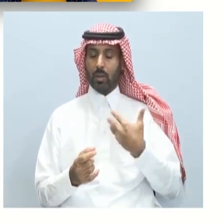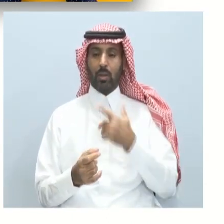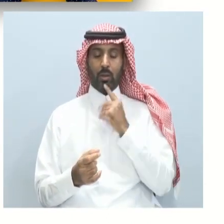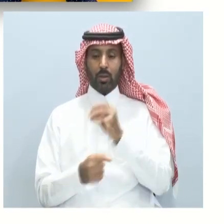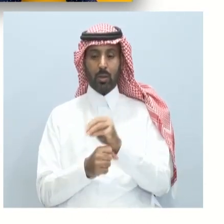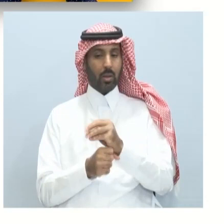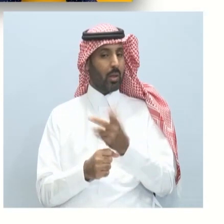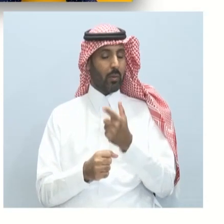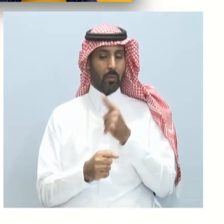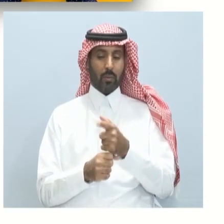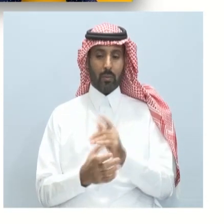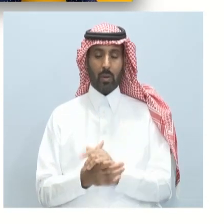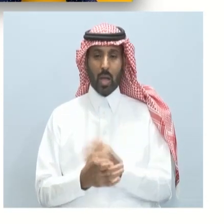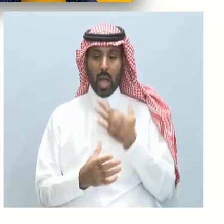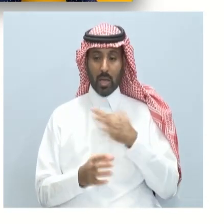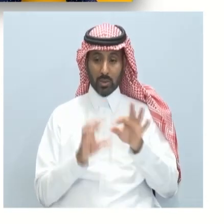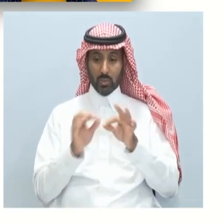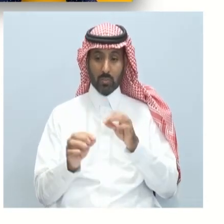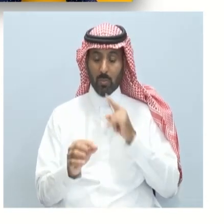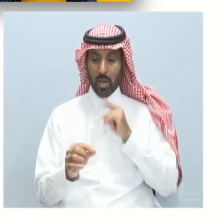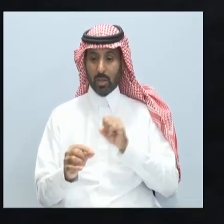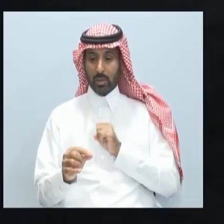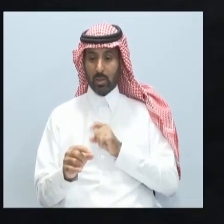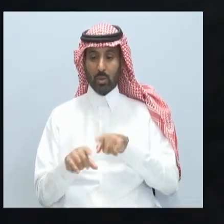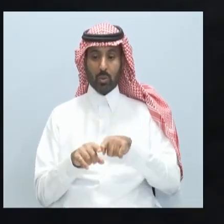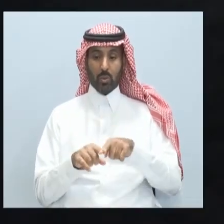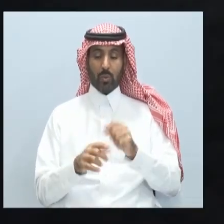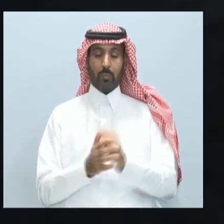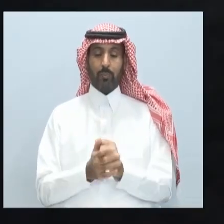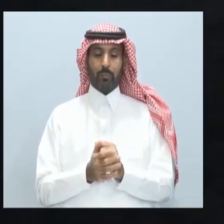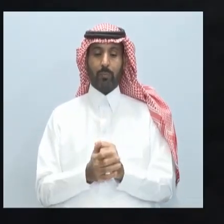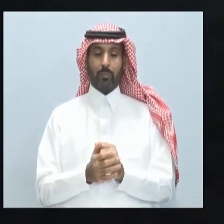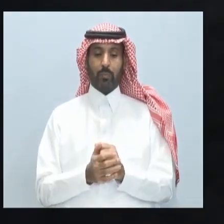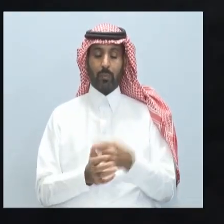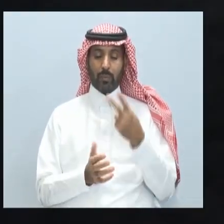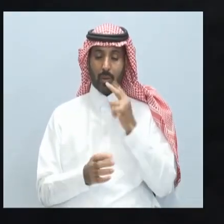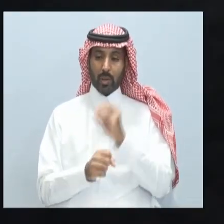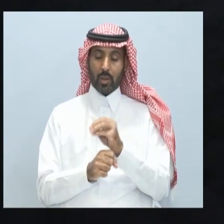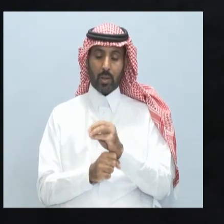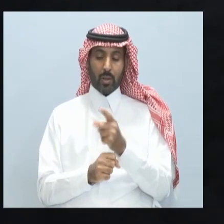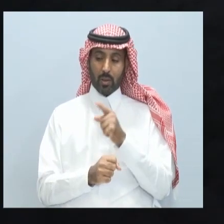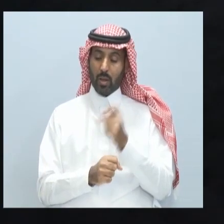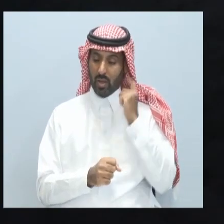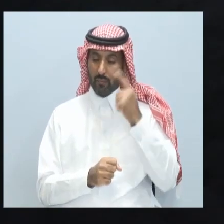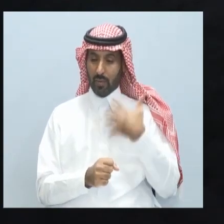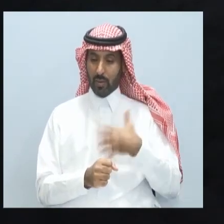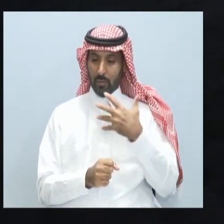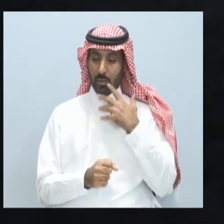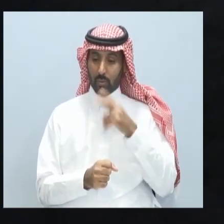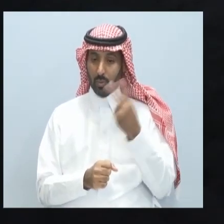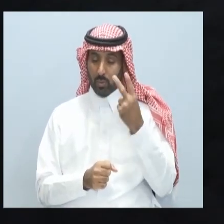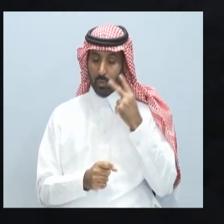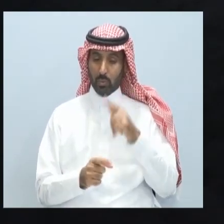views about the people. So I chose my two friends, Hiba and May. I need to express what I feel about these two